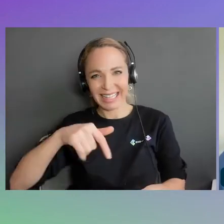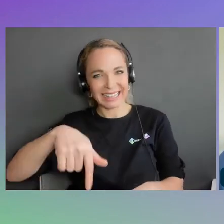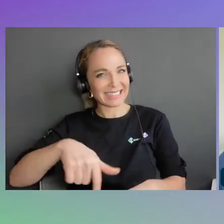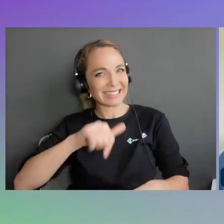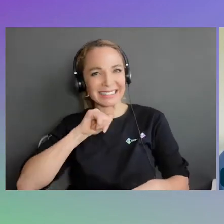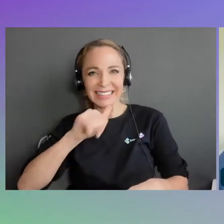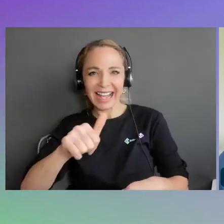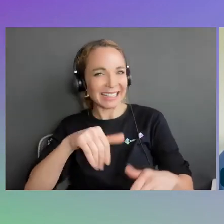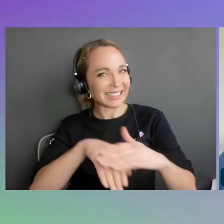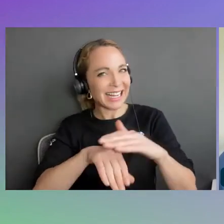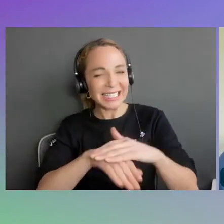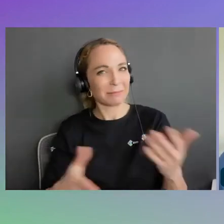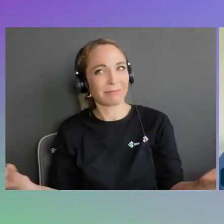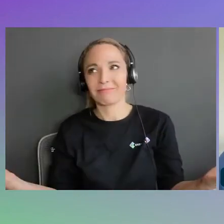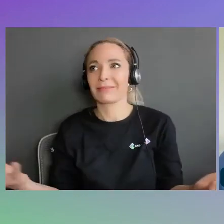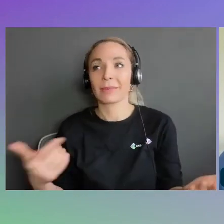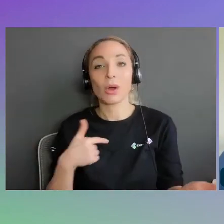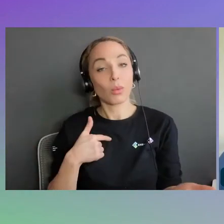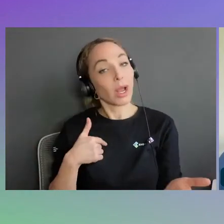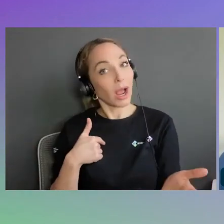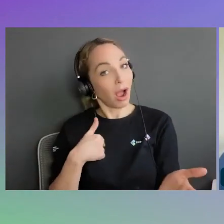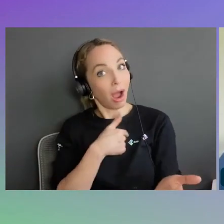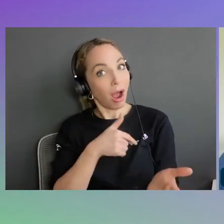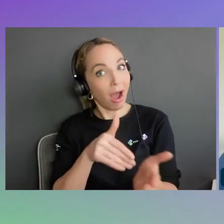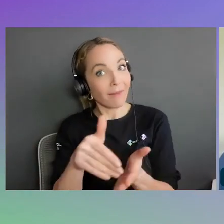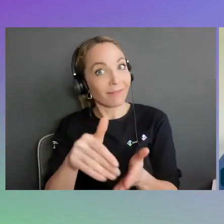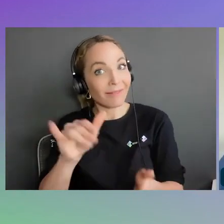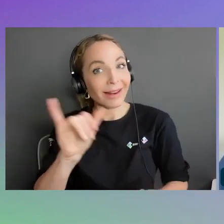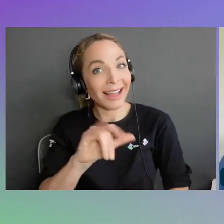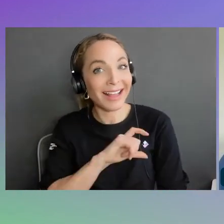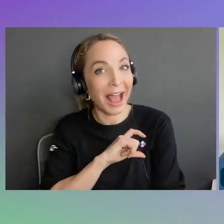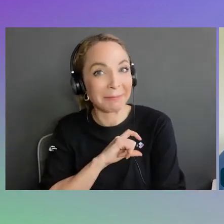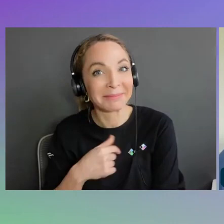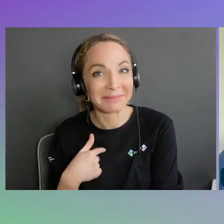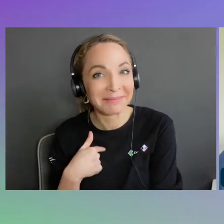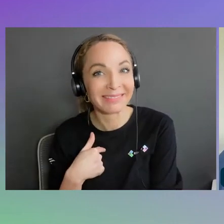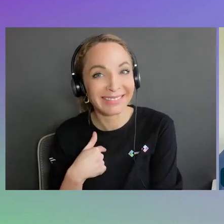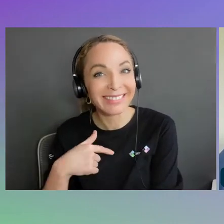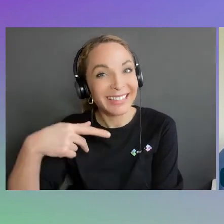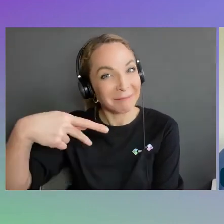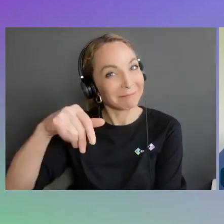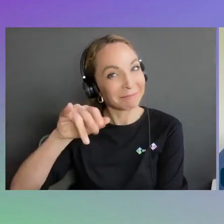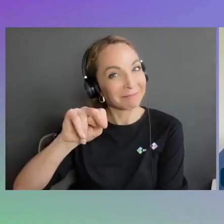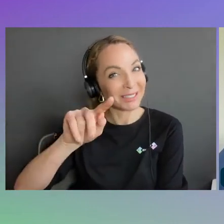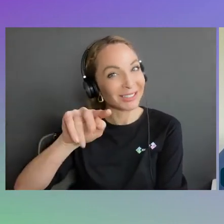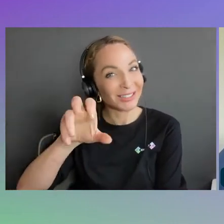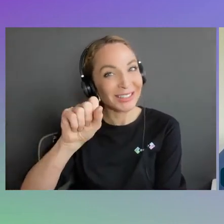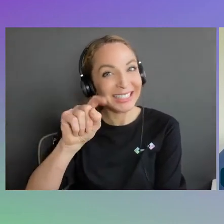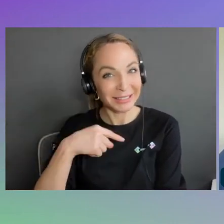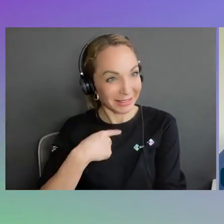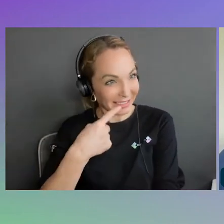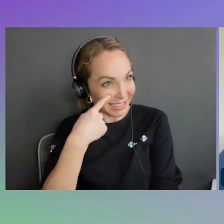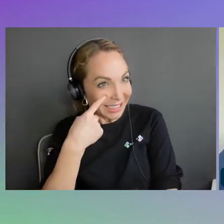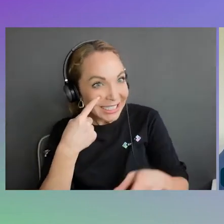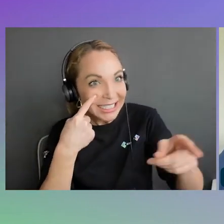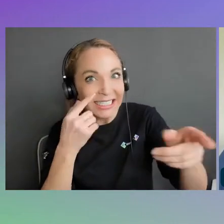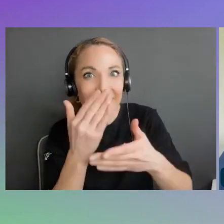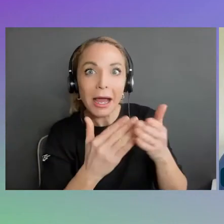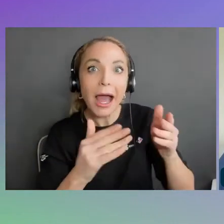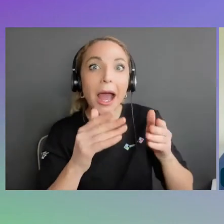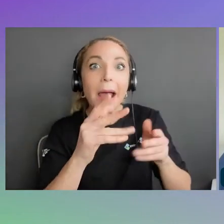as the cops Mhm. of Pinterest. Like if we see some people using our component in a way that